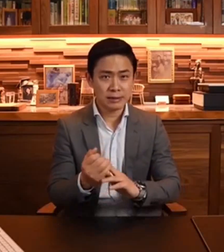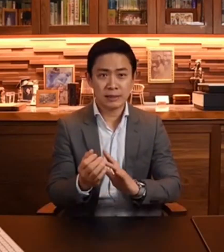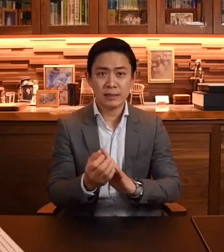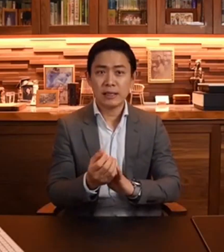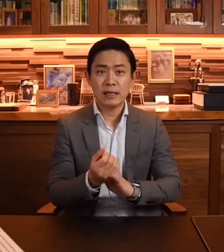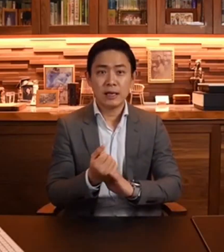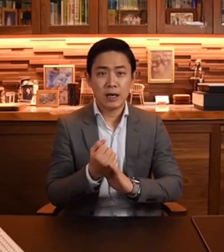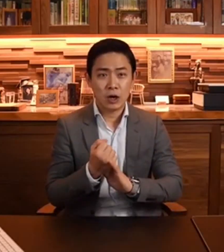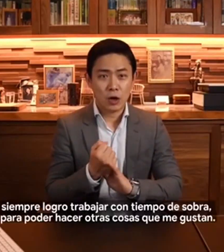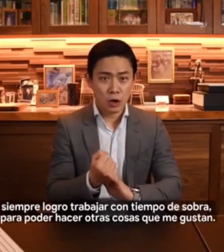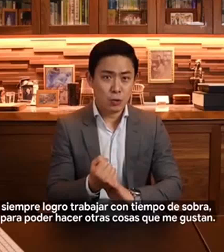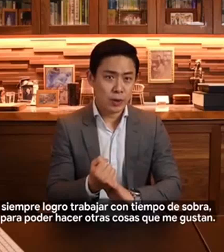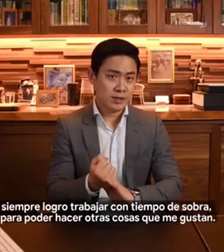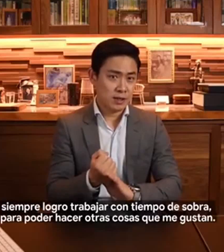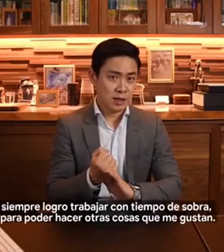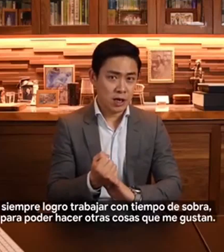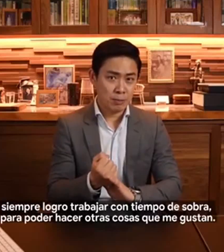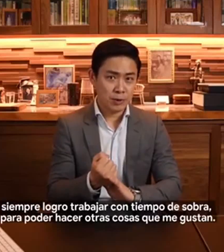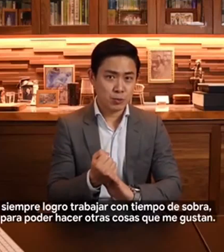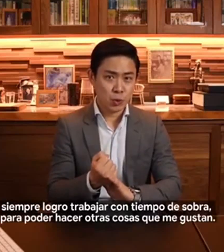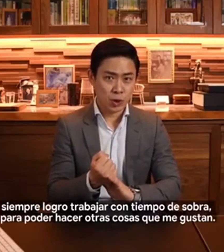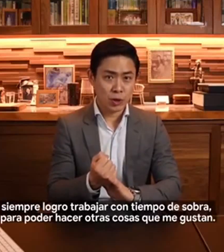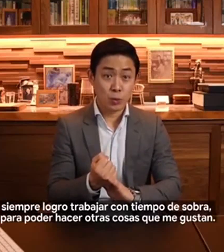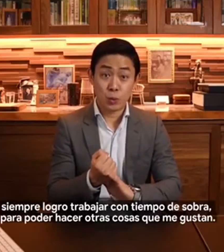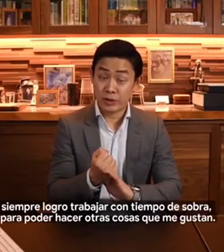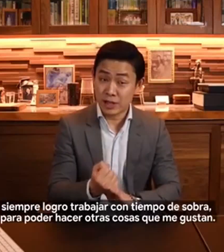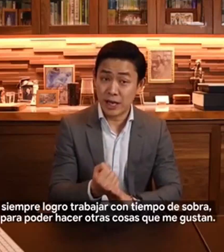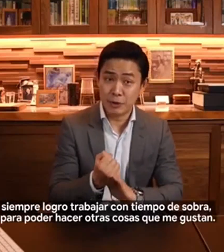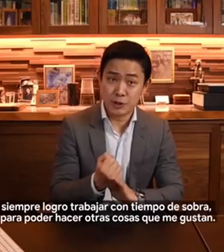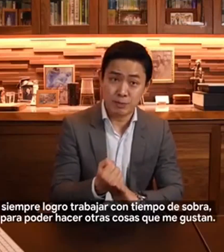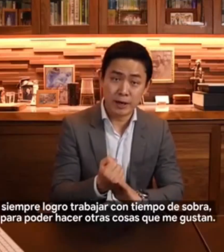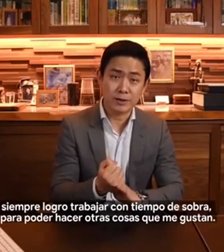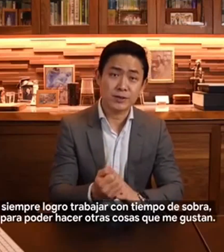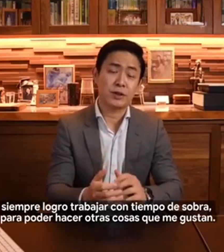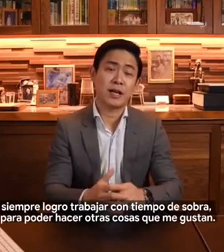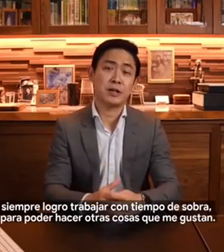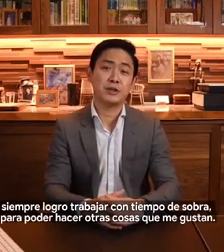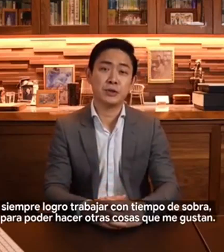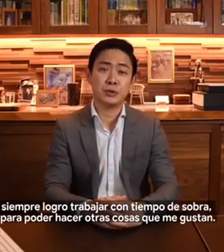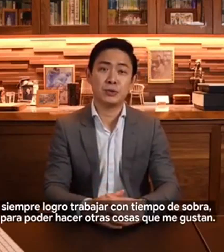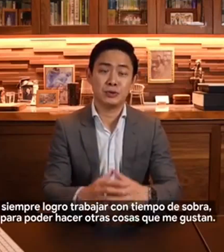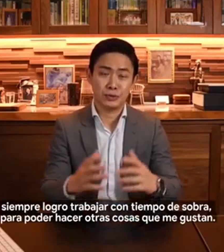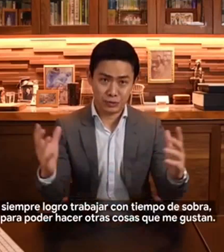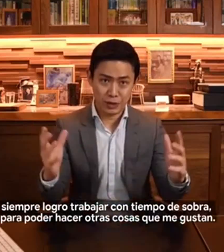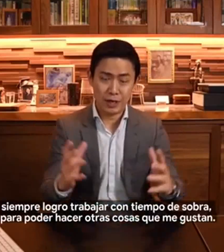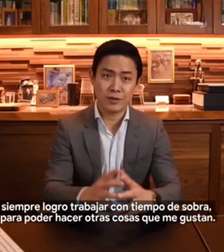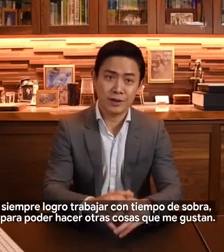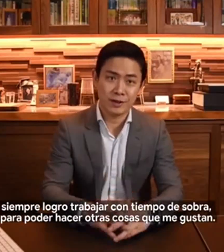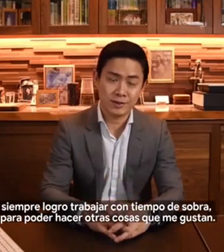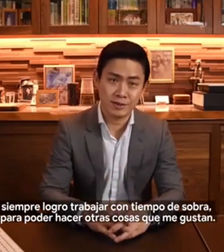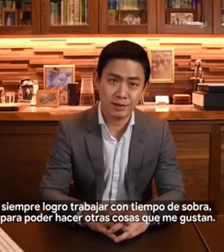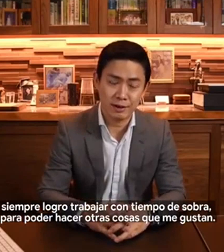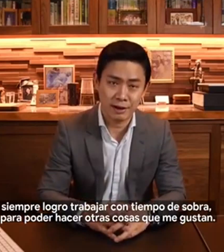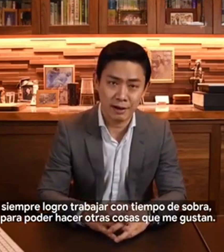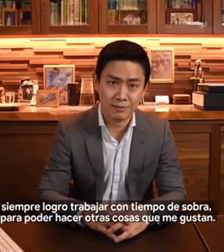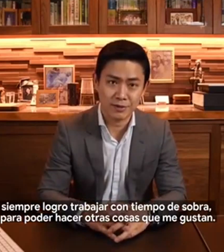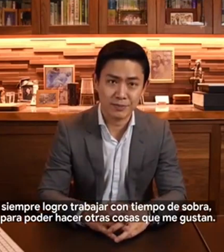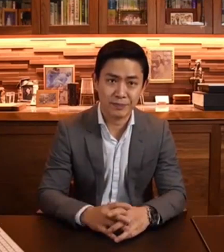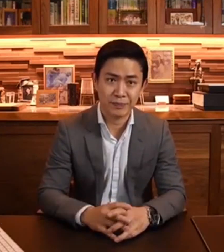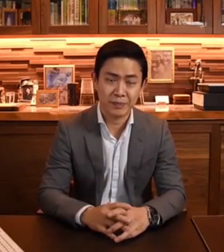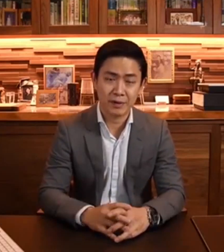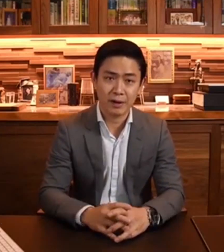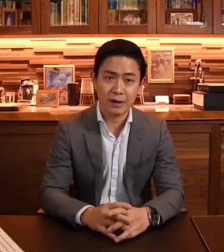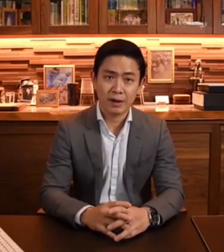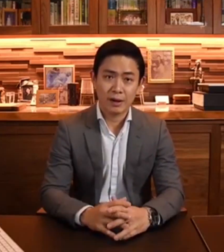boldly. Always accomplish work with time to spare so that I could do other things I